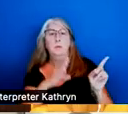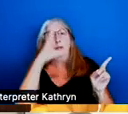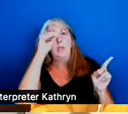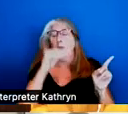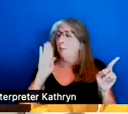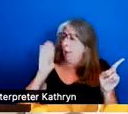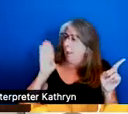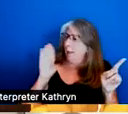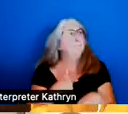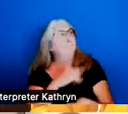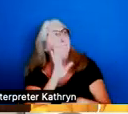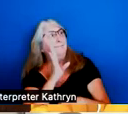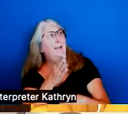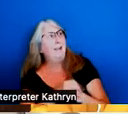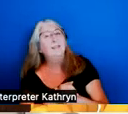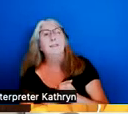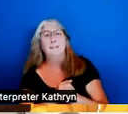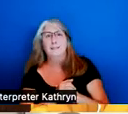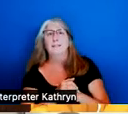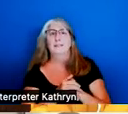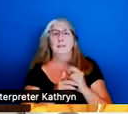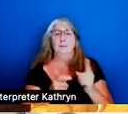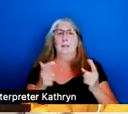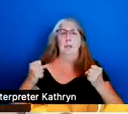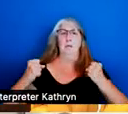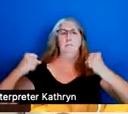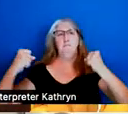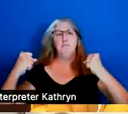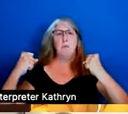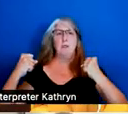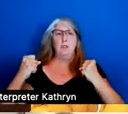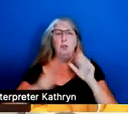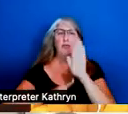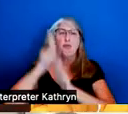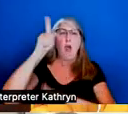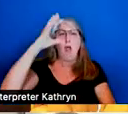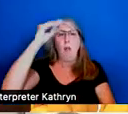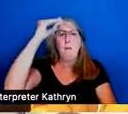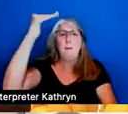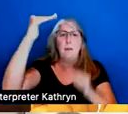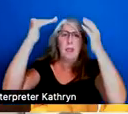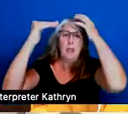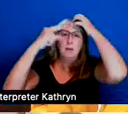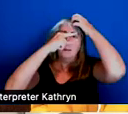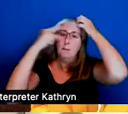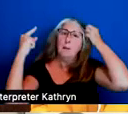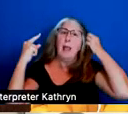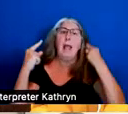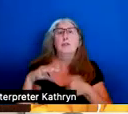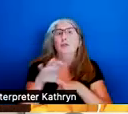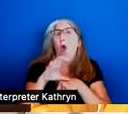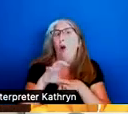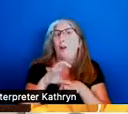like, hi. I see this big, muscular, tall guy, black chocolate. I'm like,